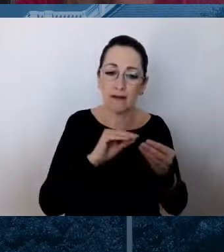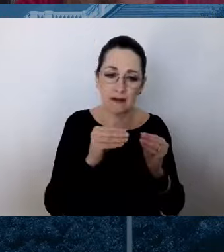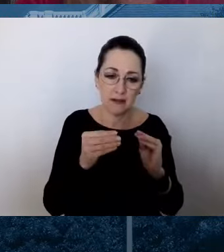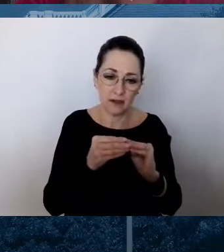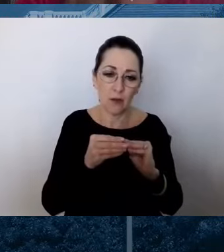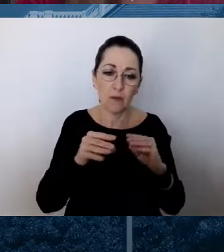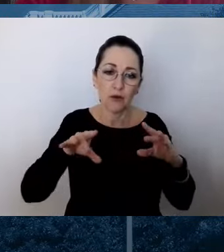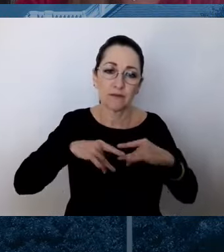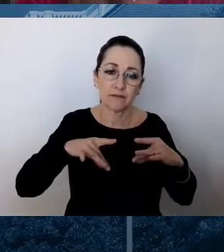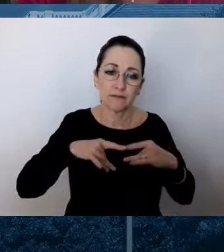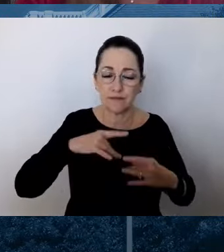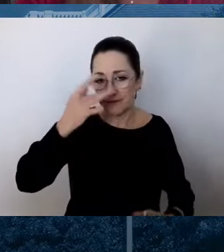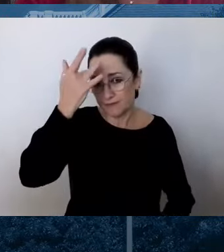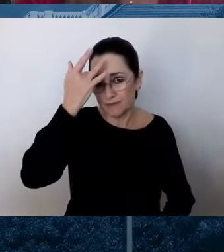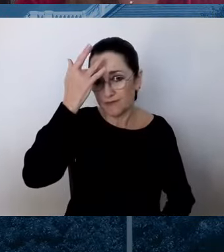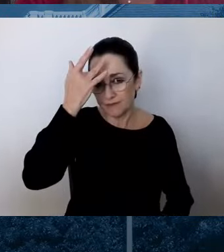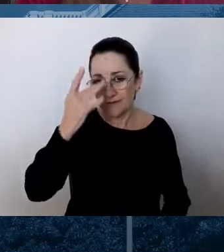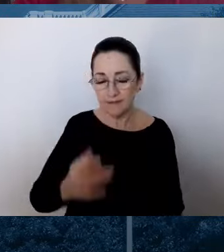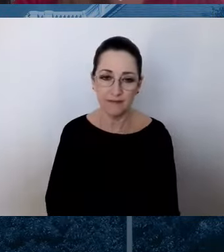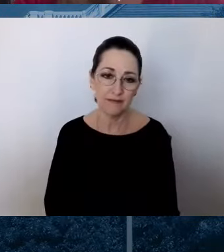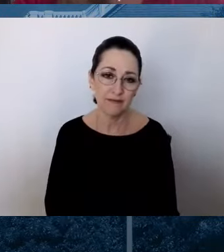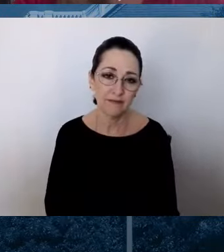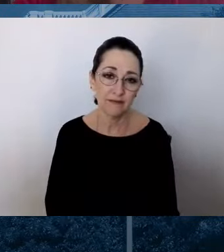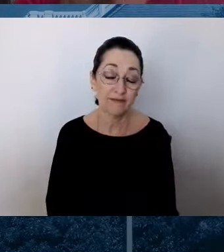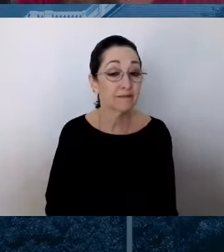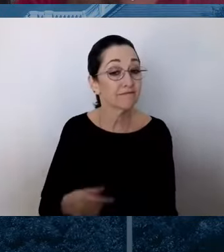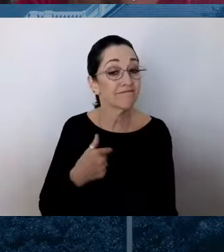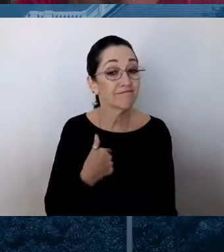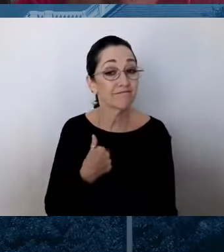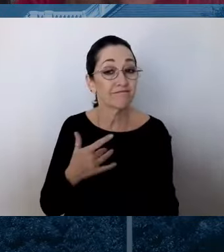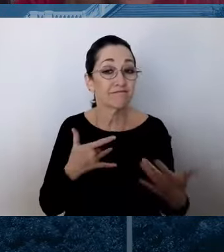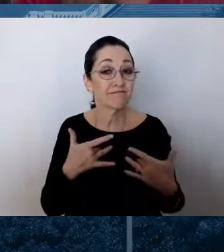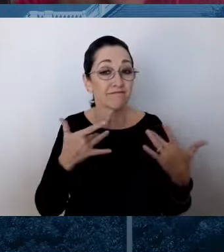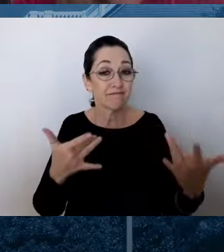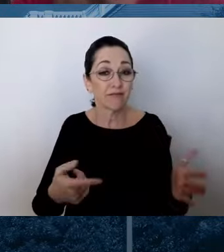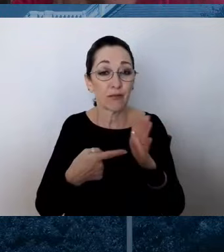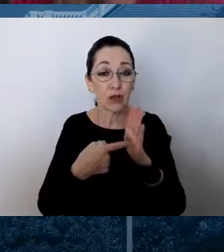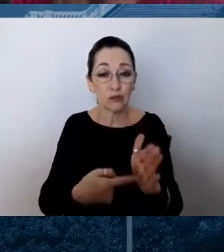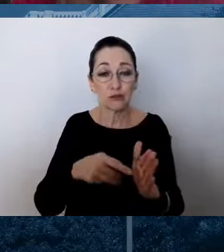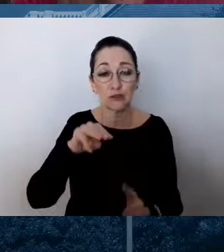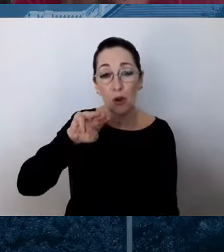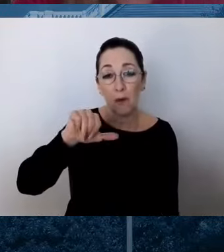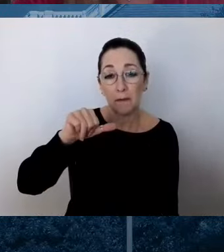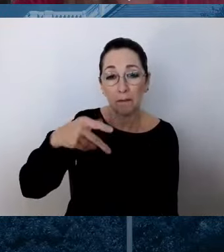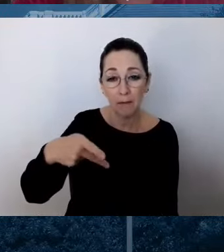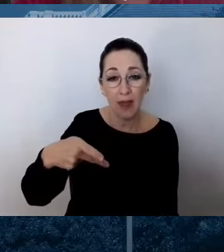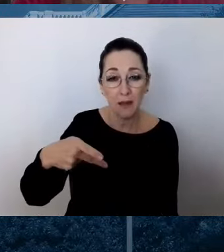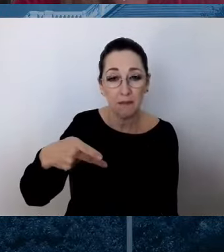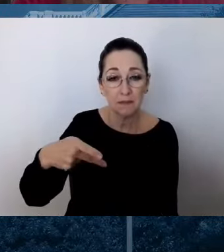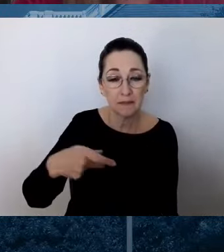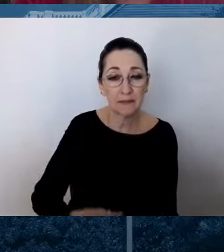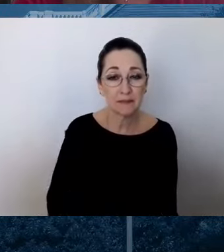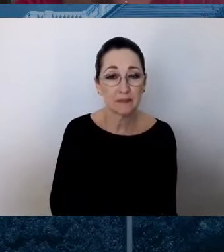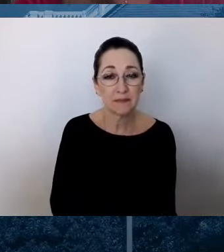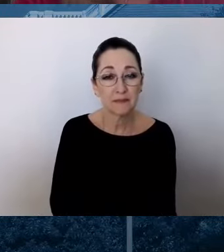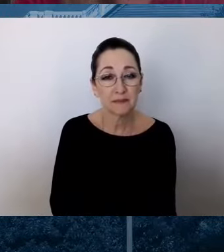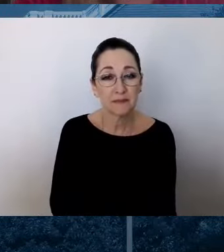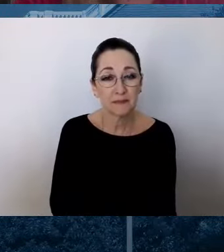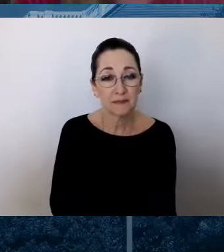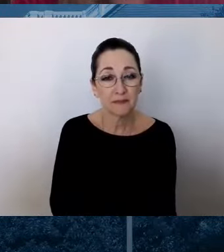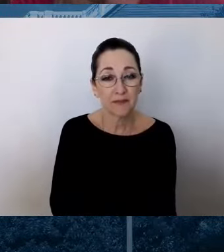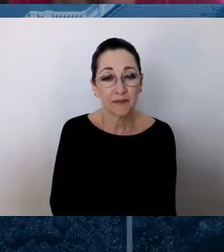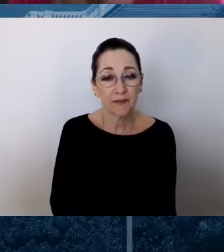In fact, I normally start with an area of concern map where we use the